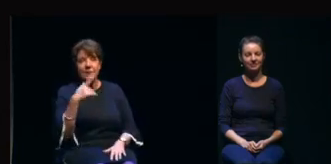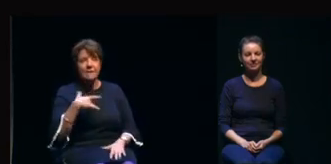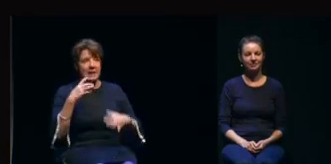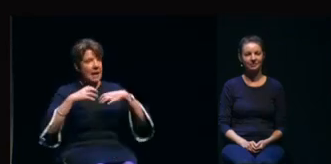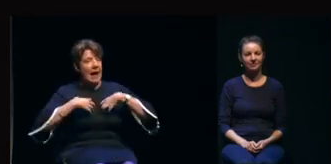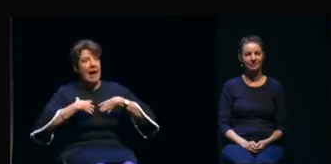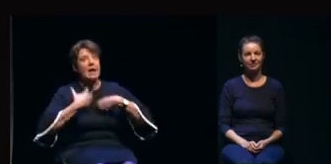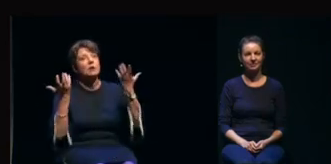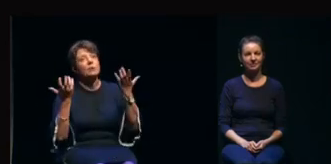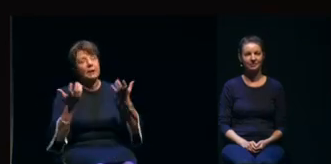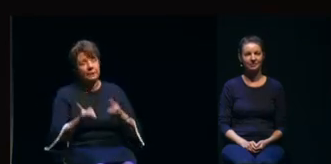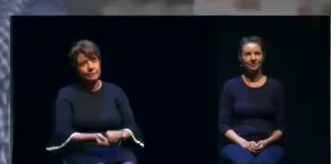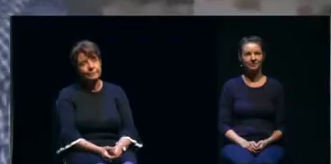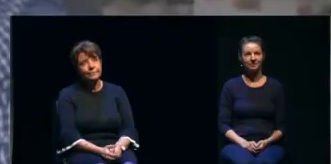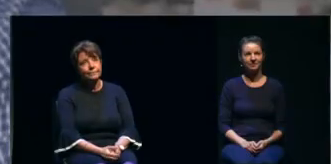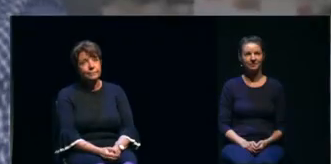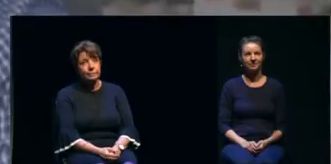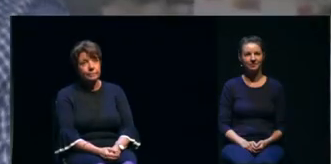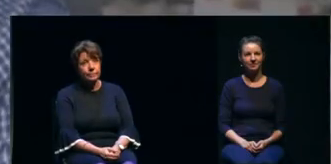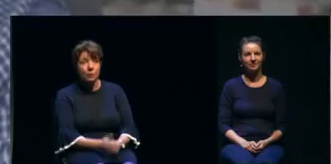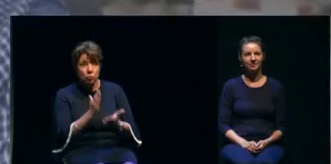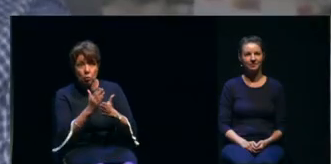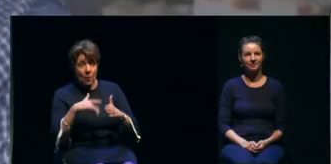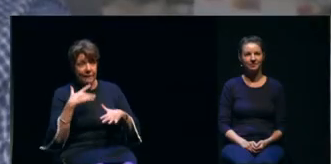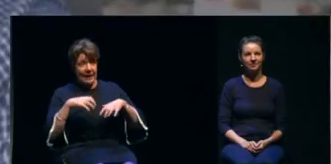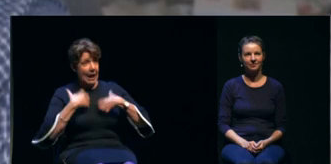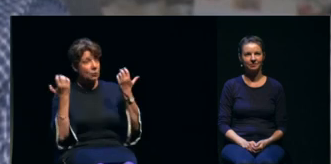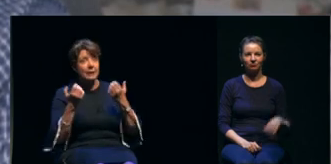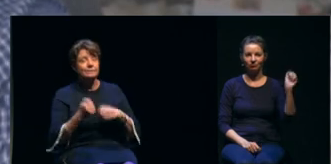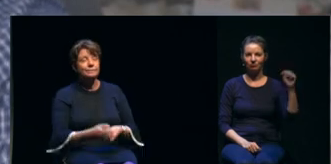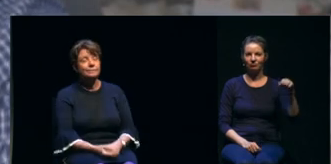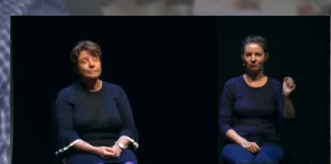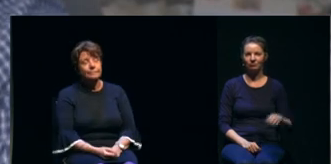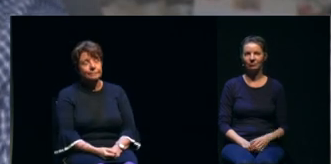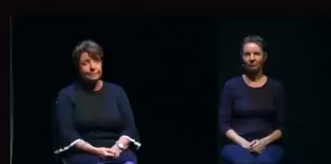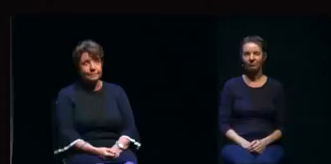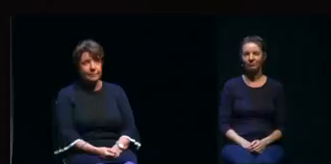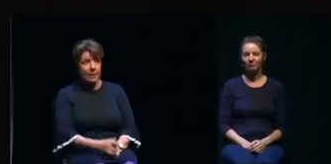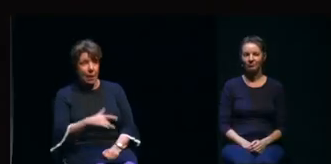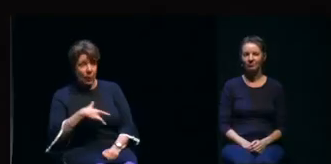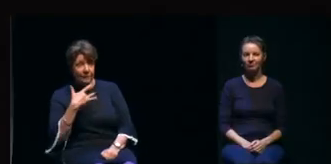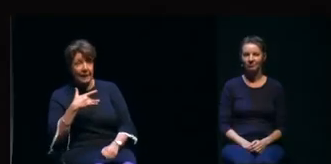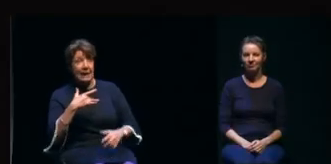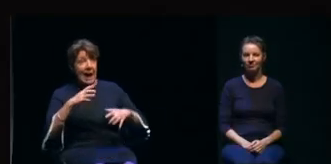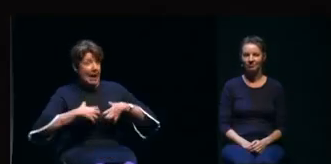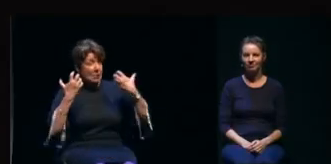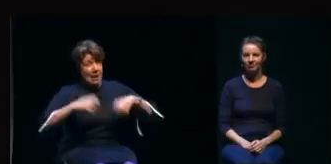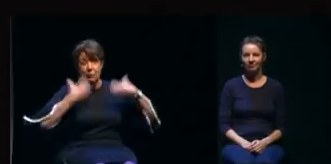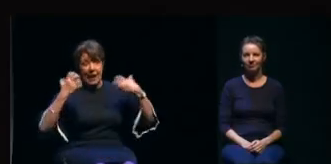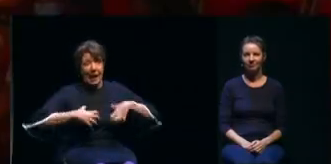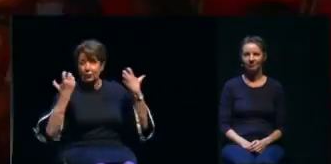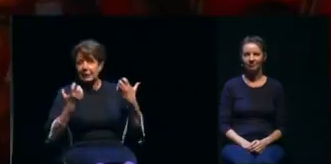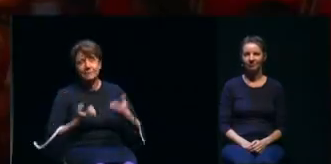angry, Caitlin. Are we feeling angry? Yeah. Are we feeling really, really, really